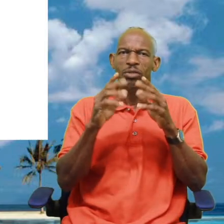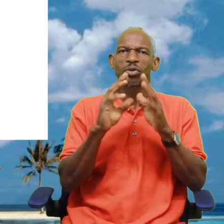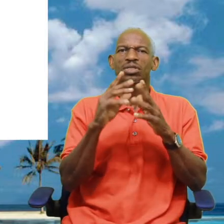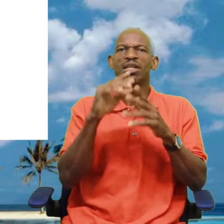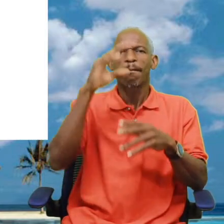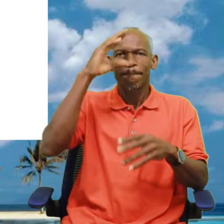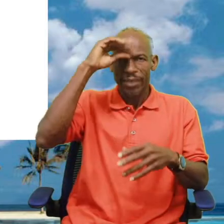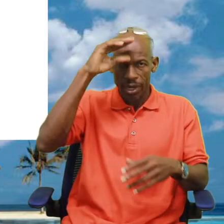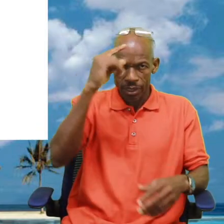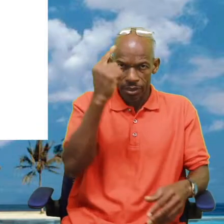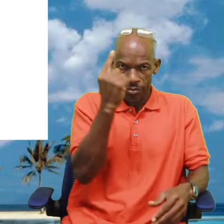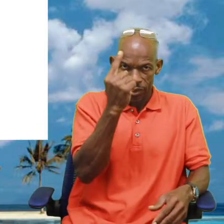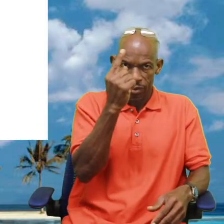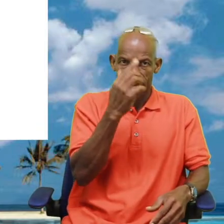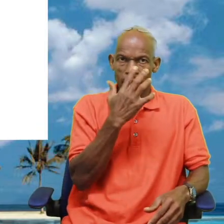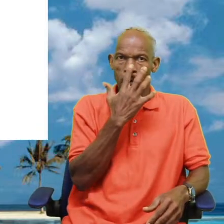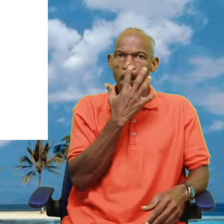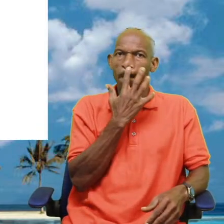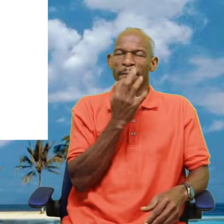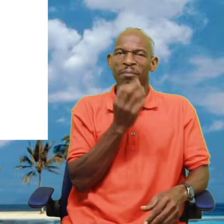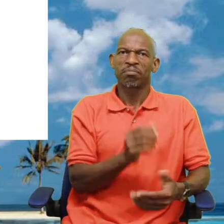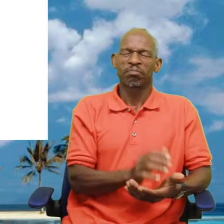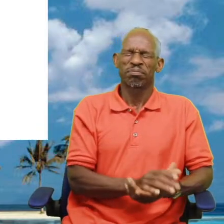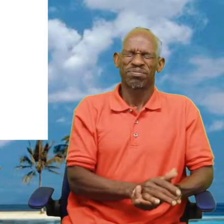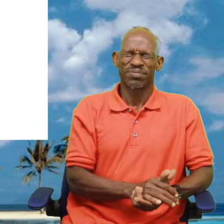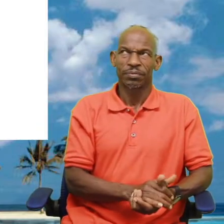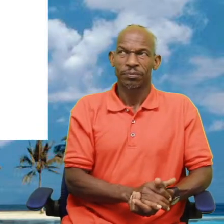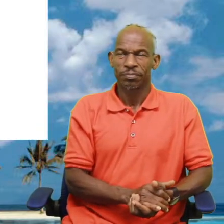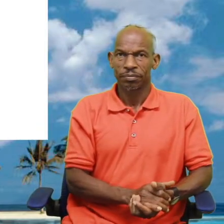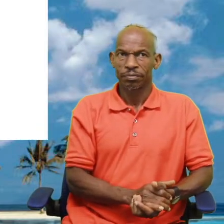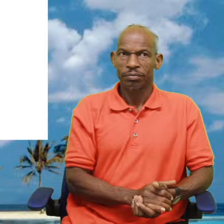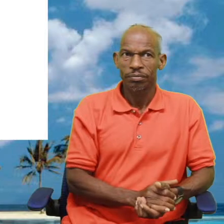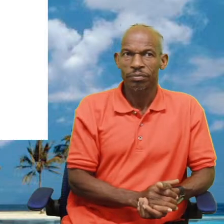The person who is the doctor, we just want to talk about him.